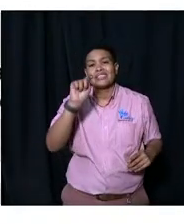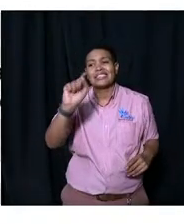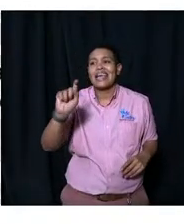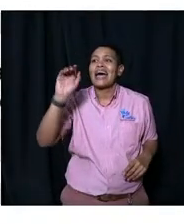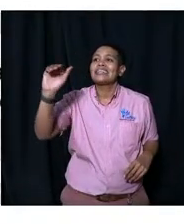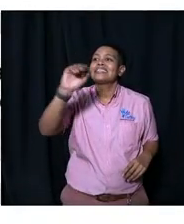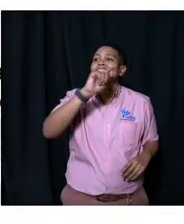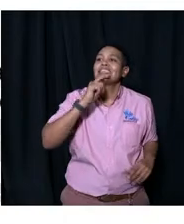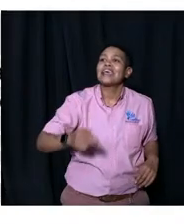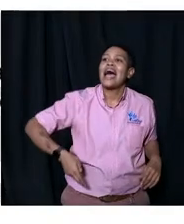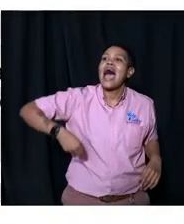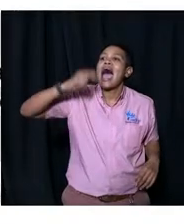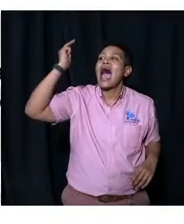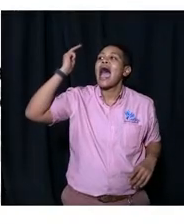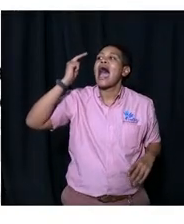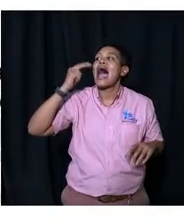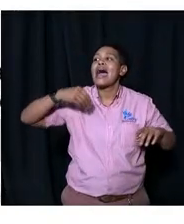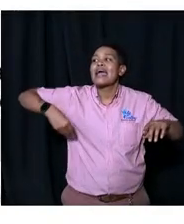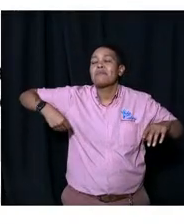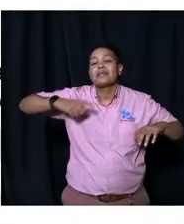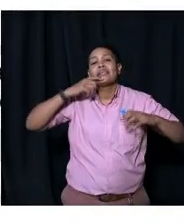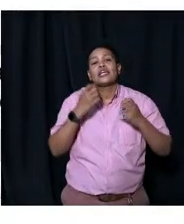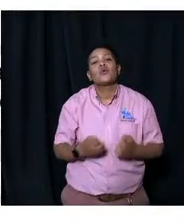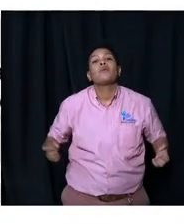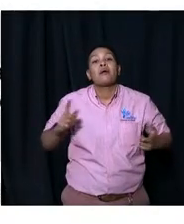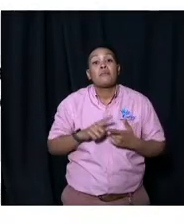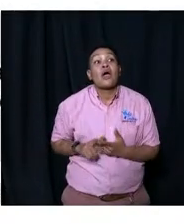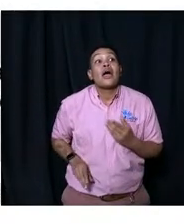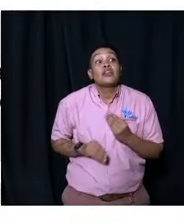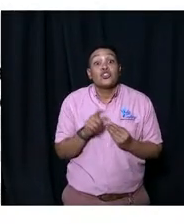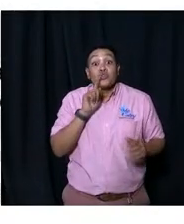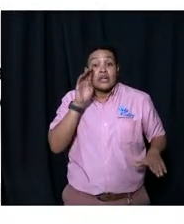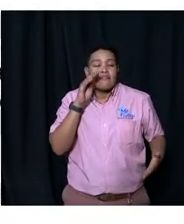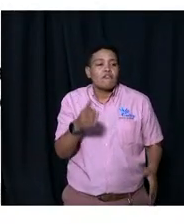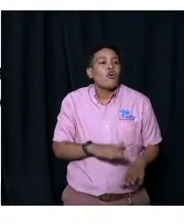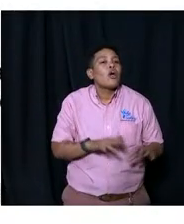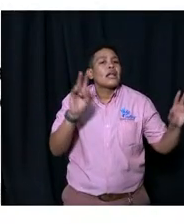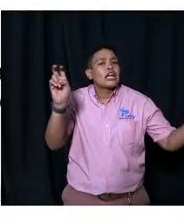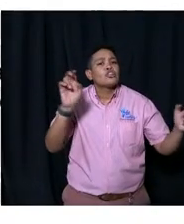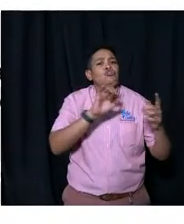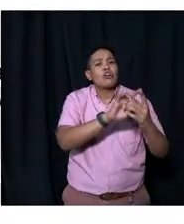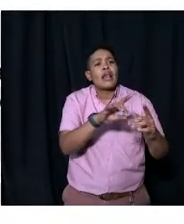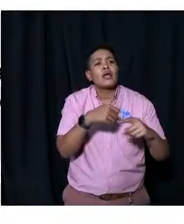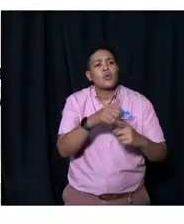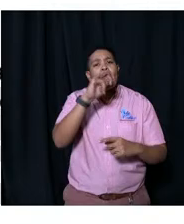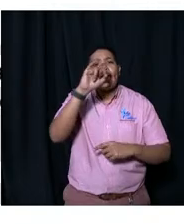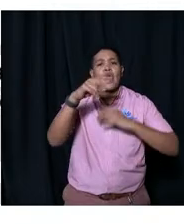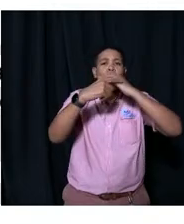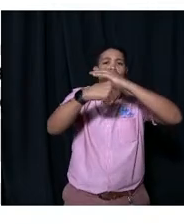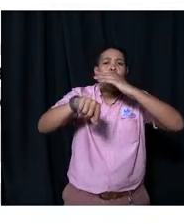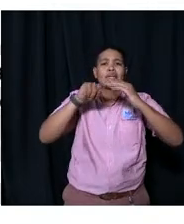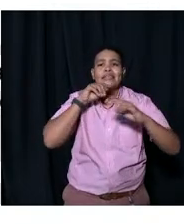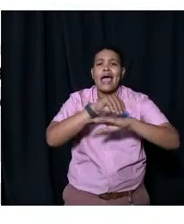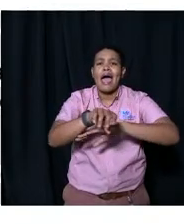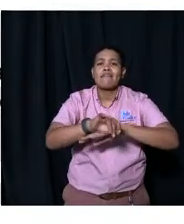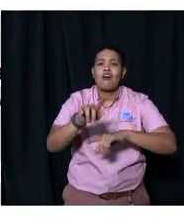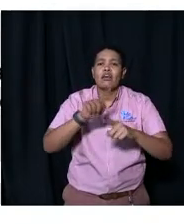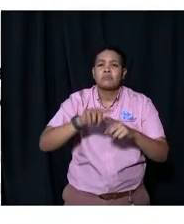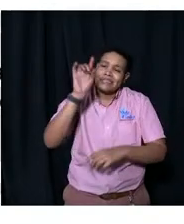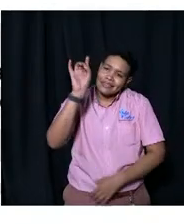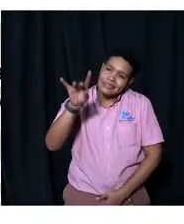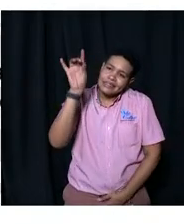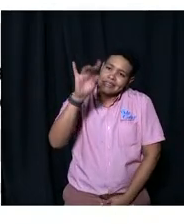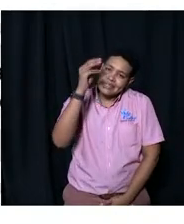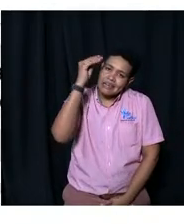on high-emitting equipment and also address issues related to air quality advisory and bulletins to the public.